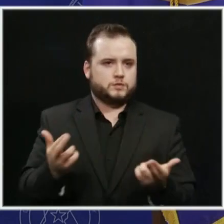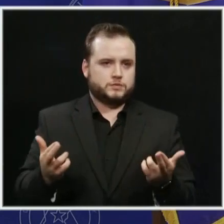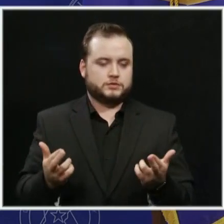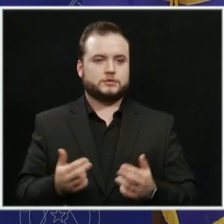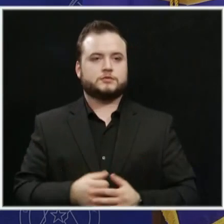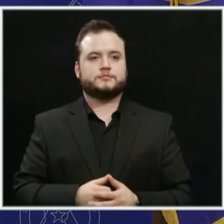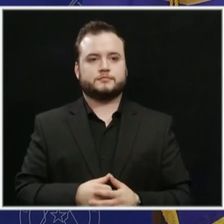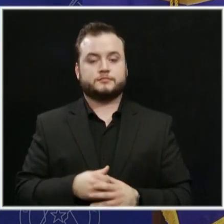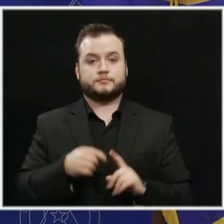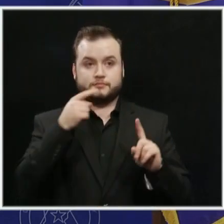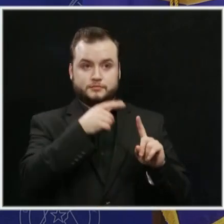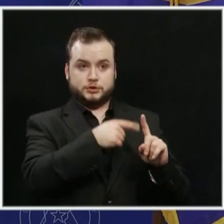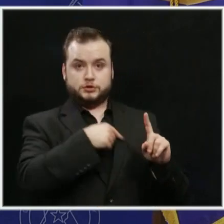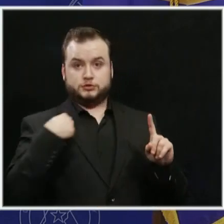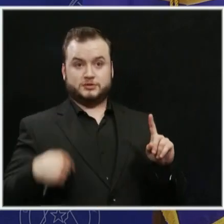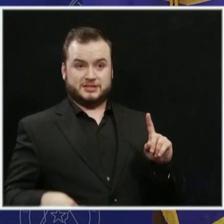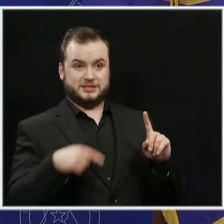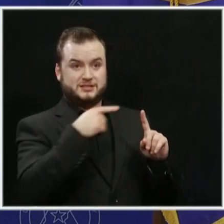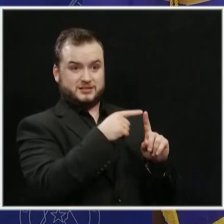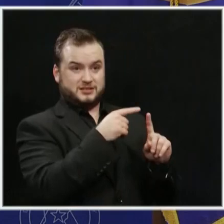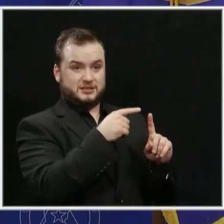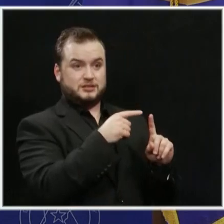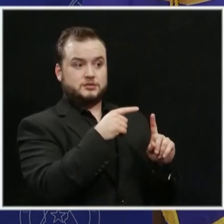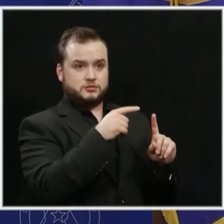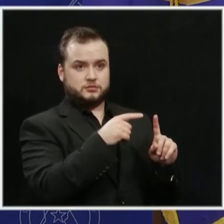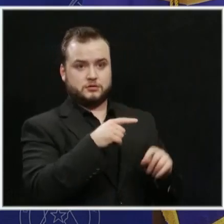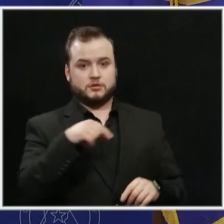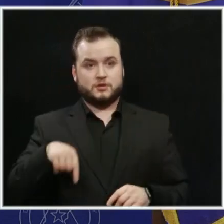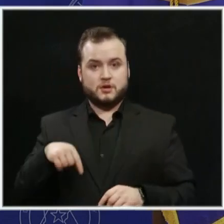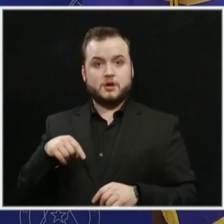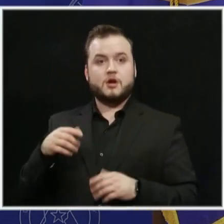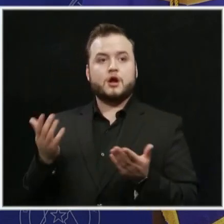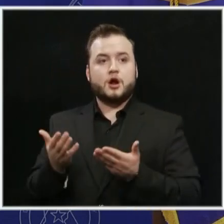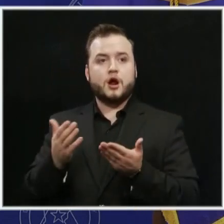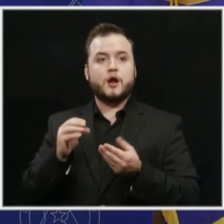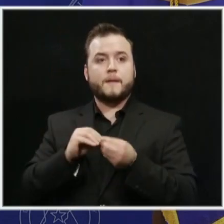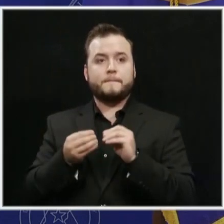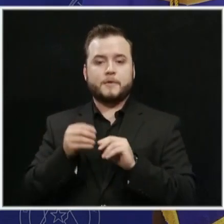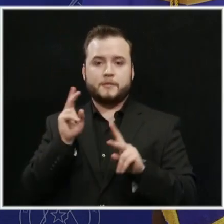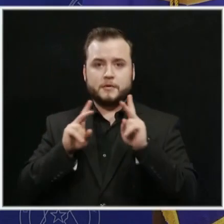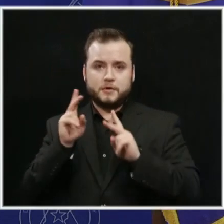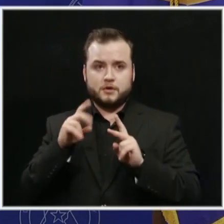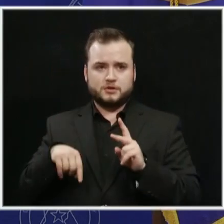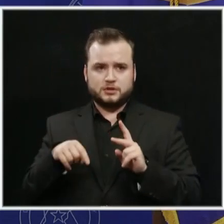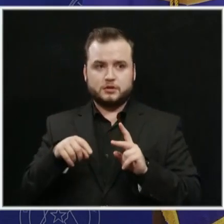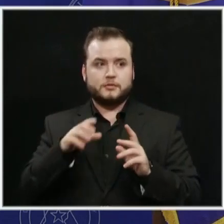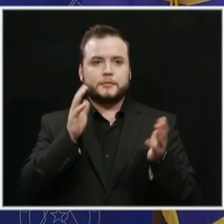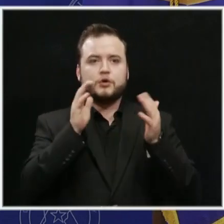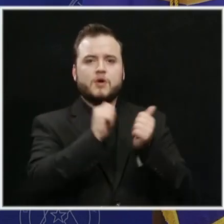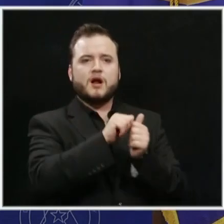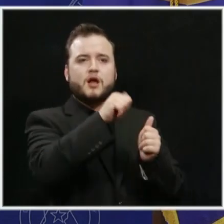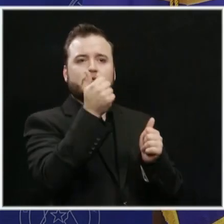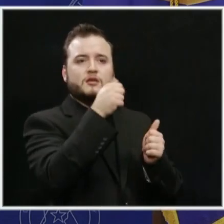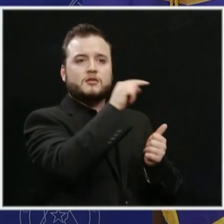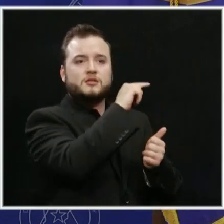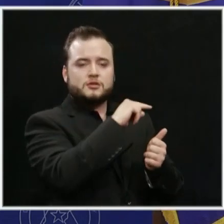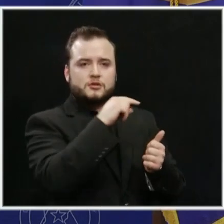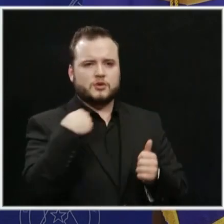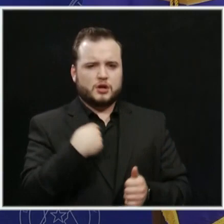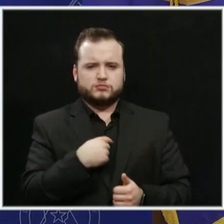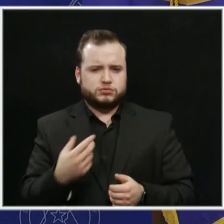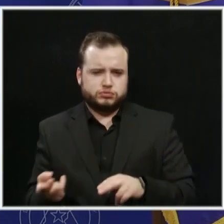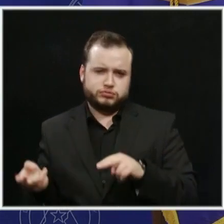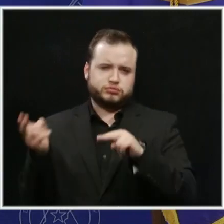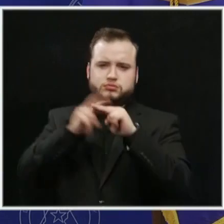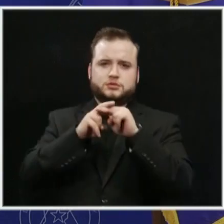times the intensive care unit capacity that Italy does. We have 10 times the capacity that China does. And we are working aggressively to source